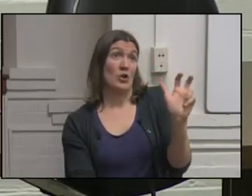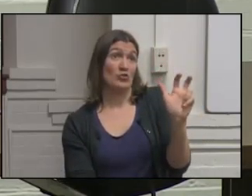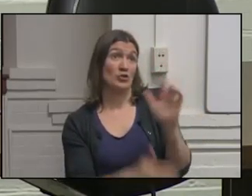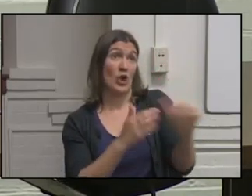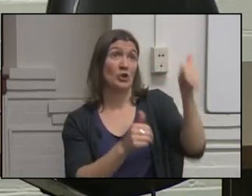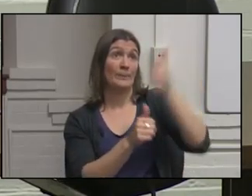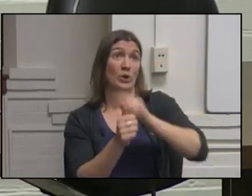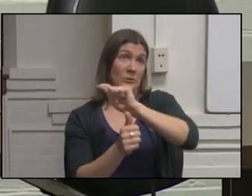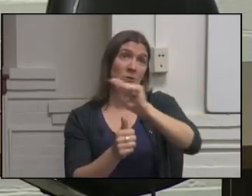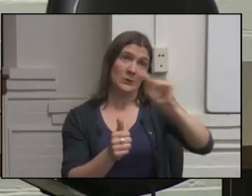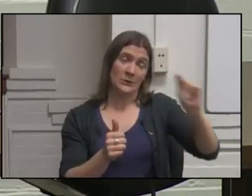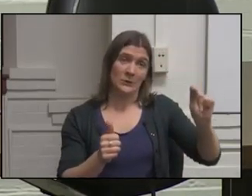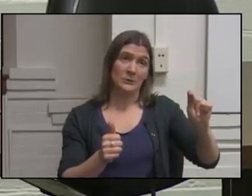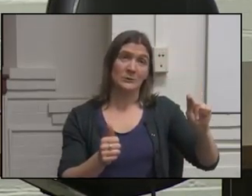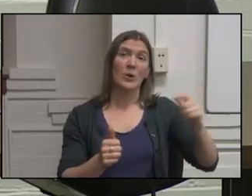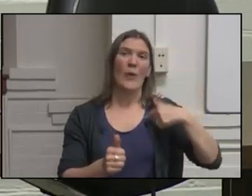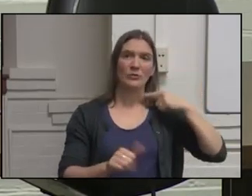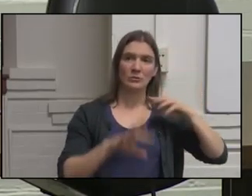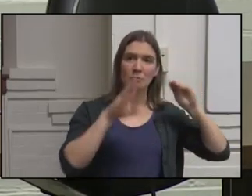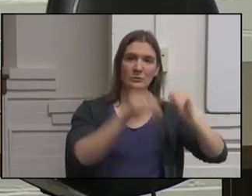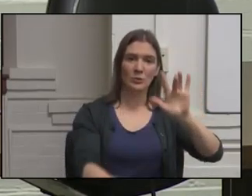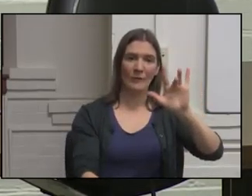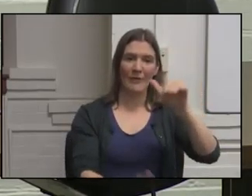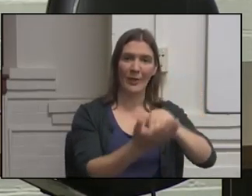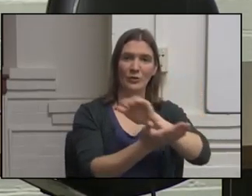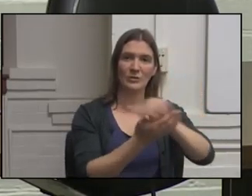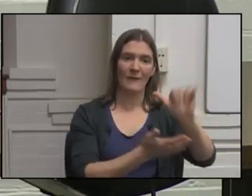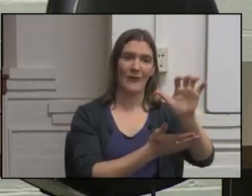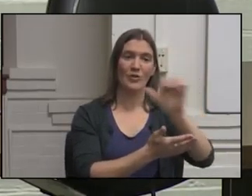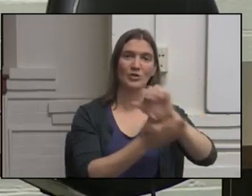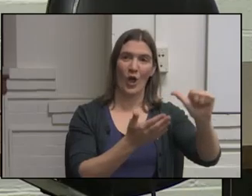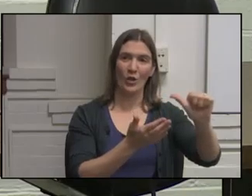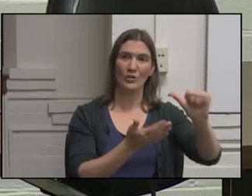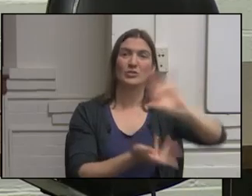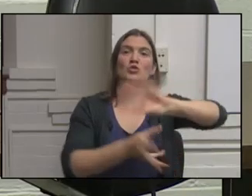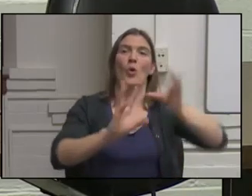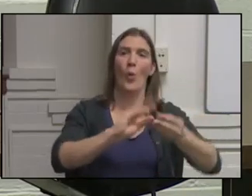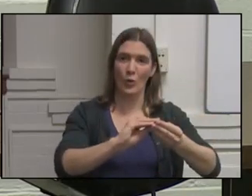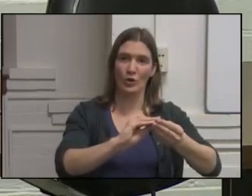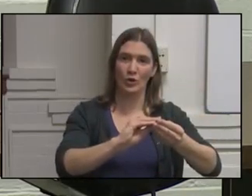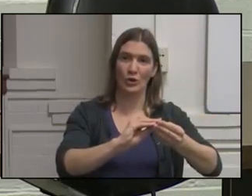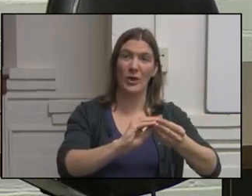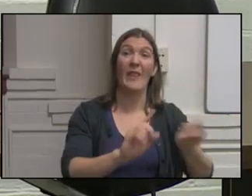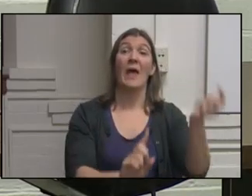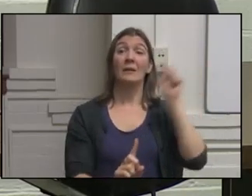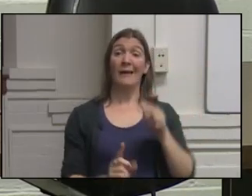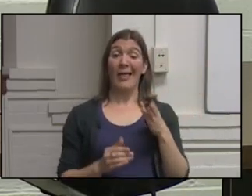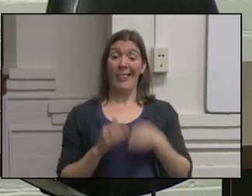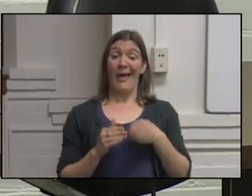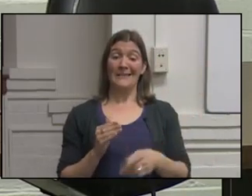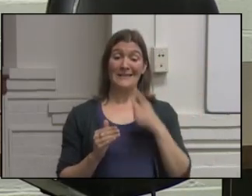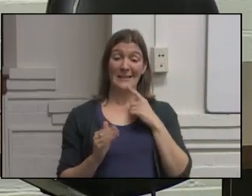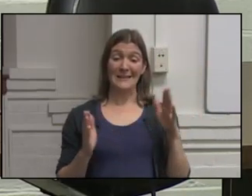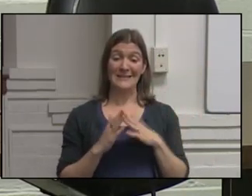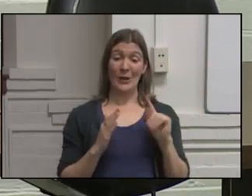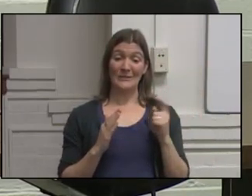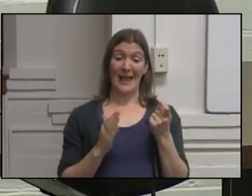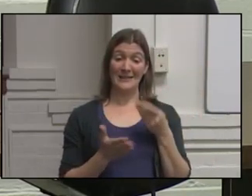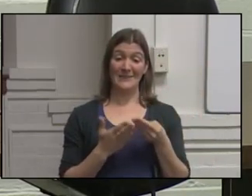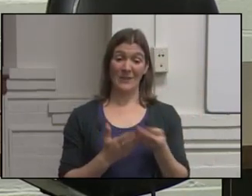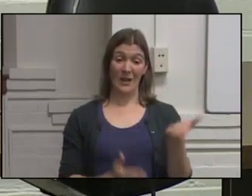300, the town would have to spend $25,500. And if you look at the number that says Town Tax